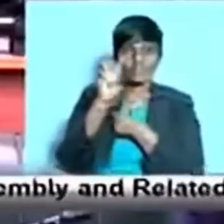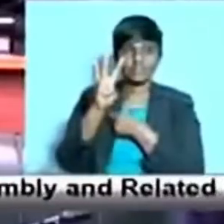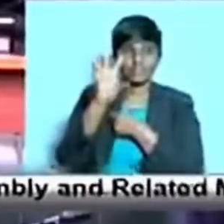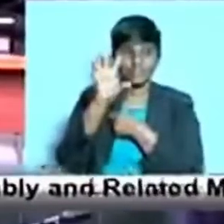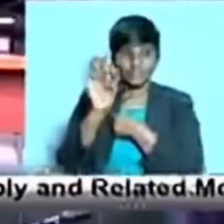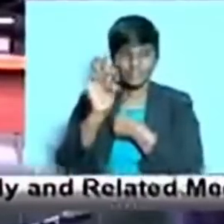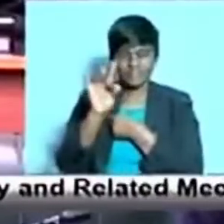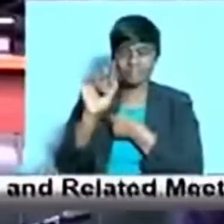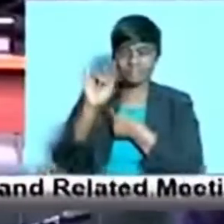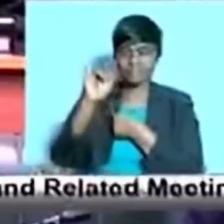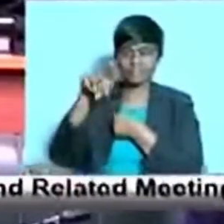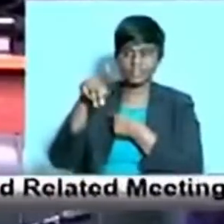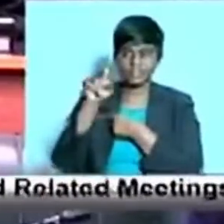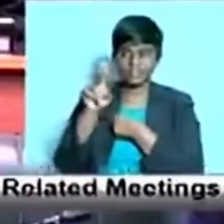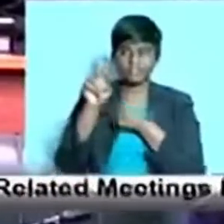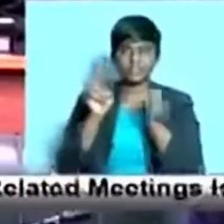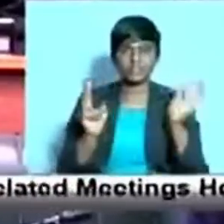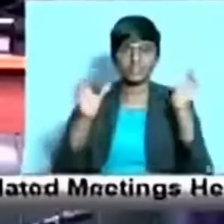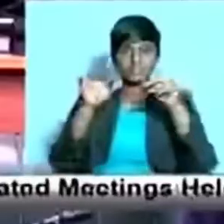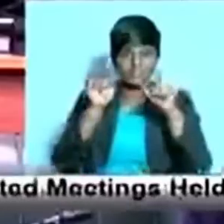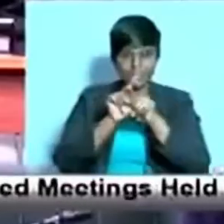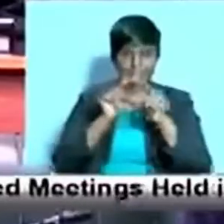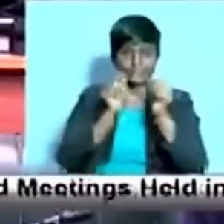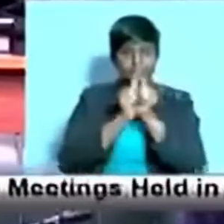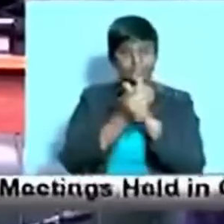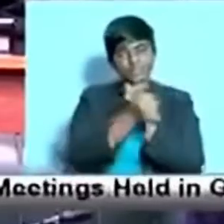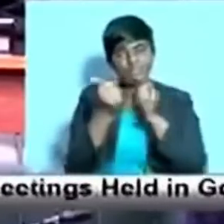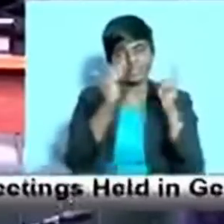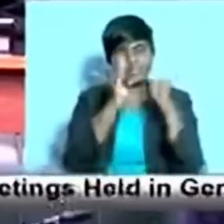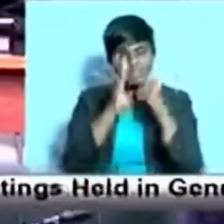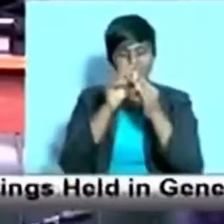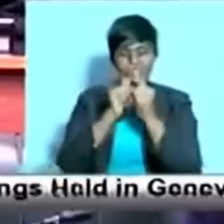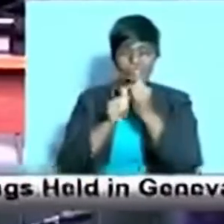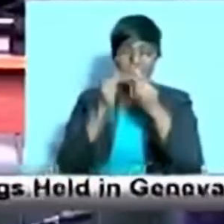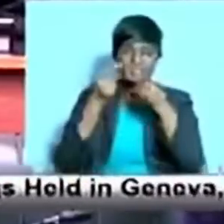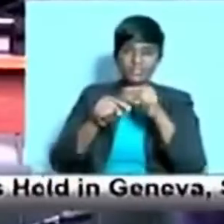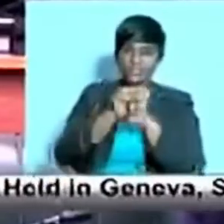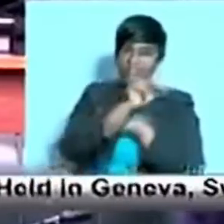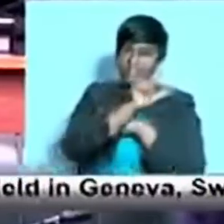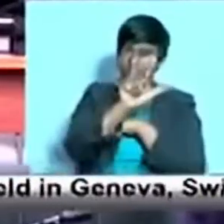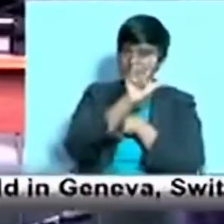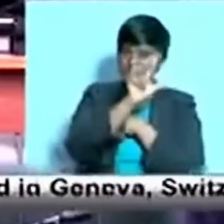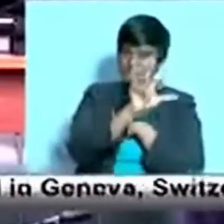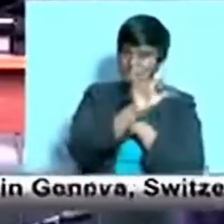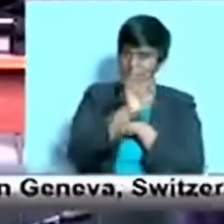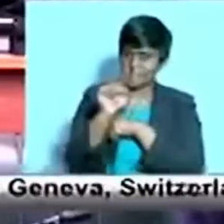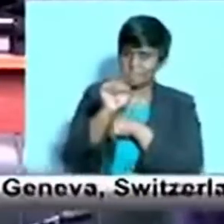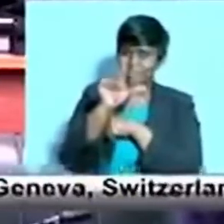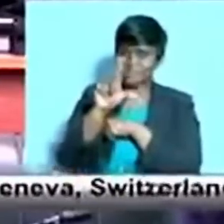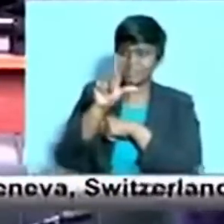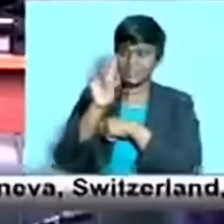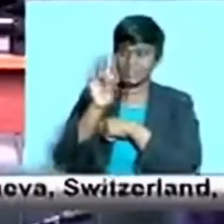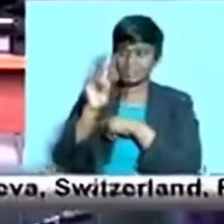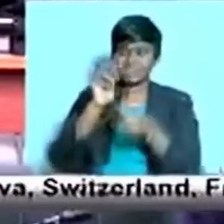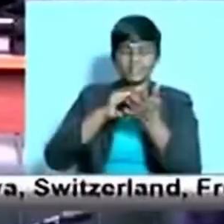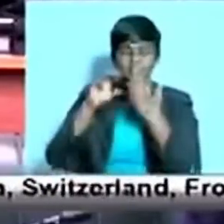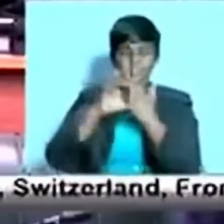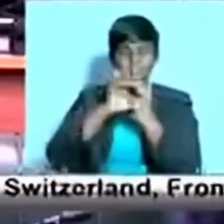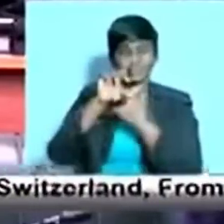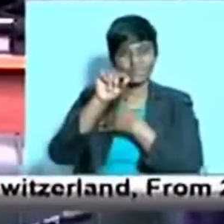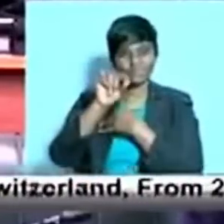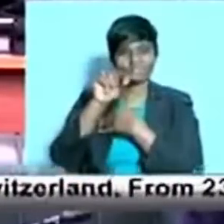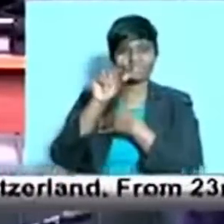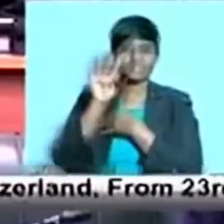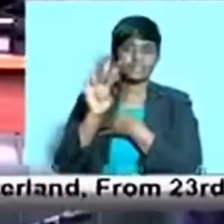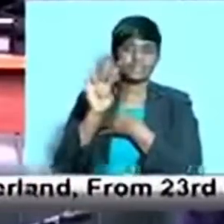148th IPU Assembly and related meetings that was held on the 23rd to 27th March